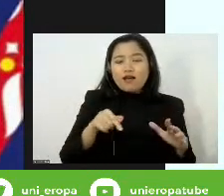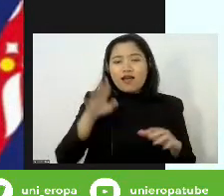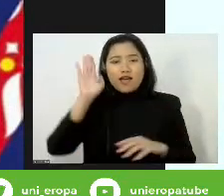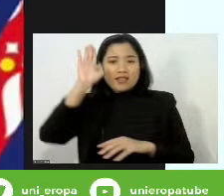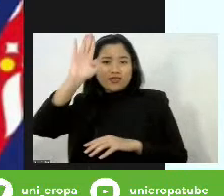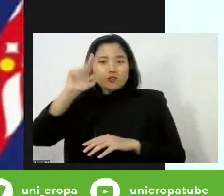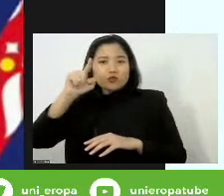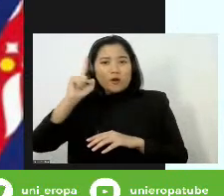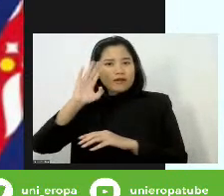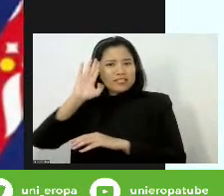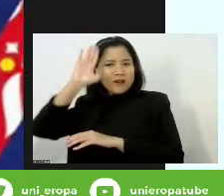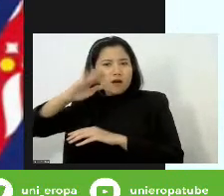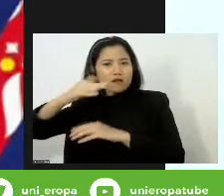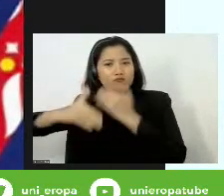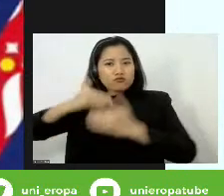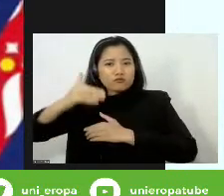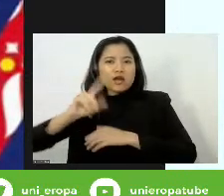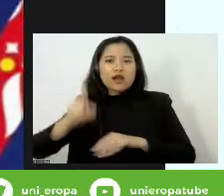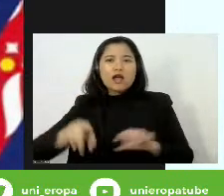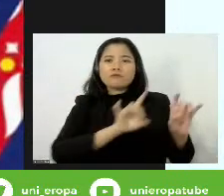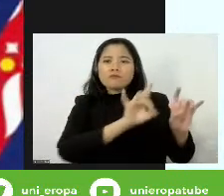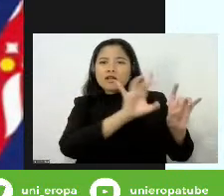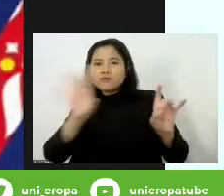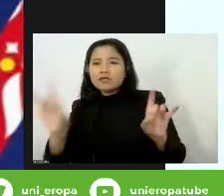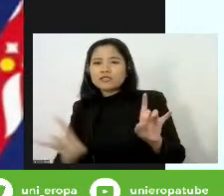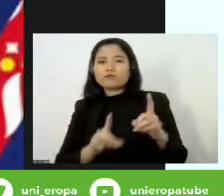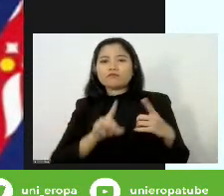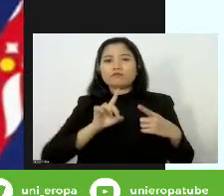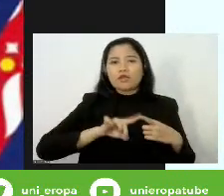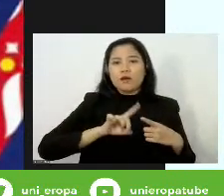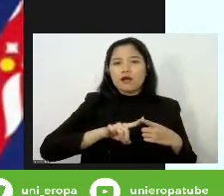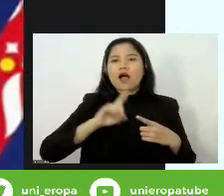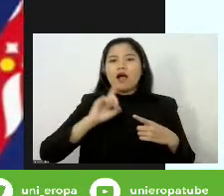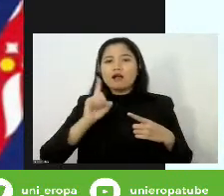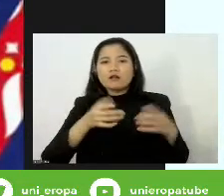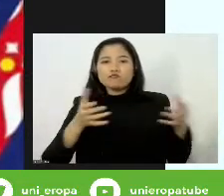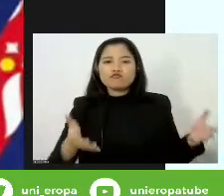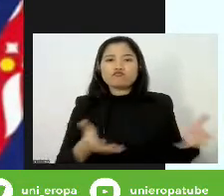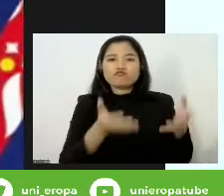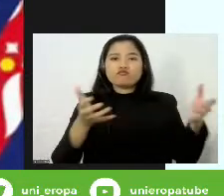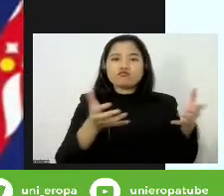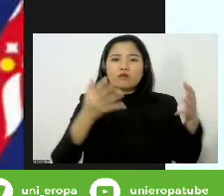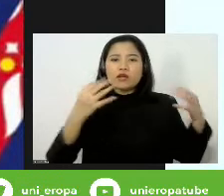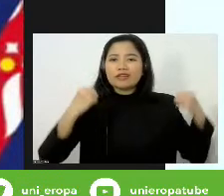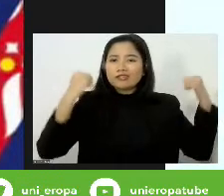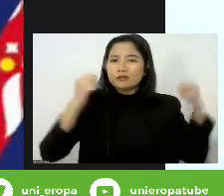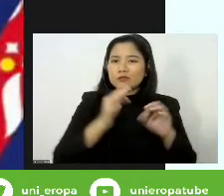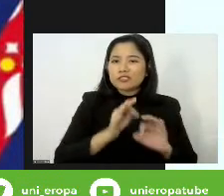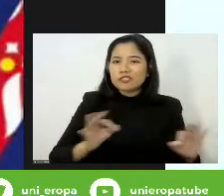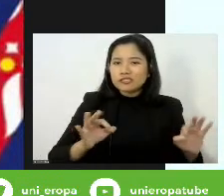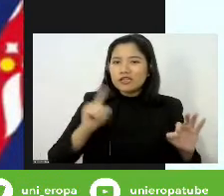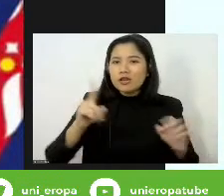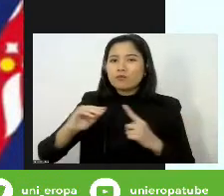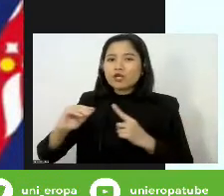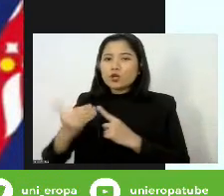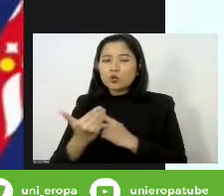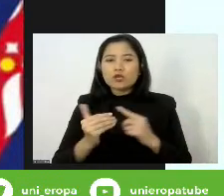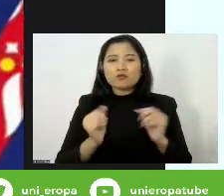some Things in energy saving elimination pollution and Friends